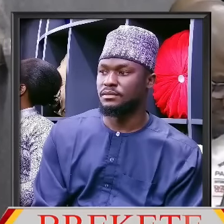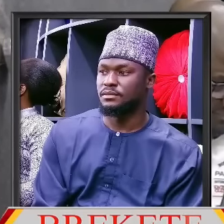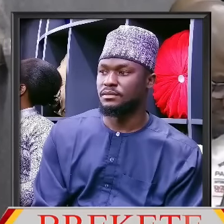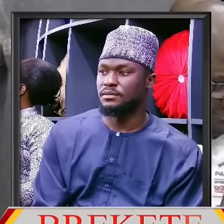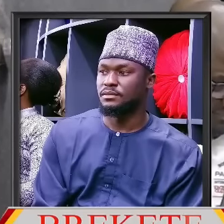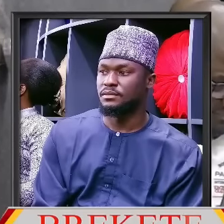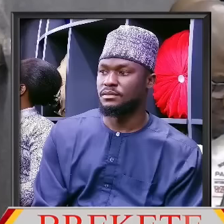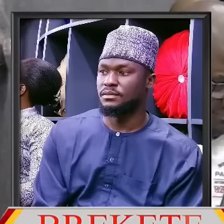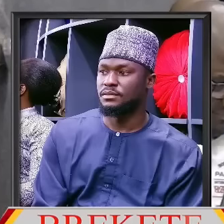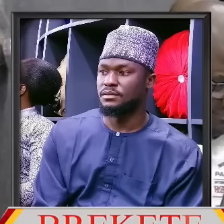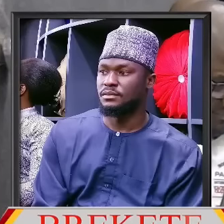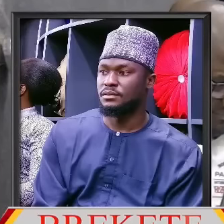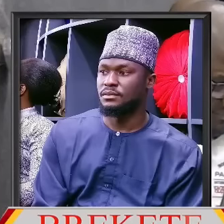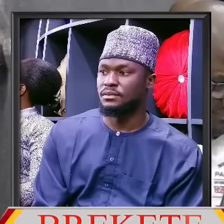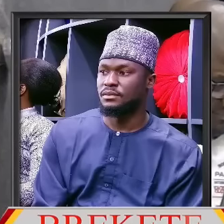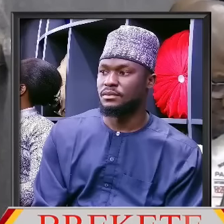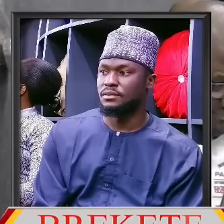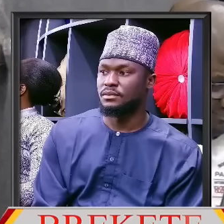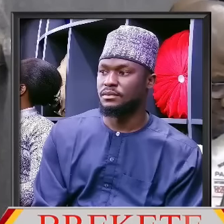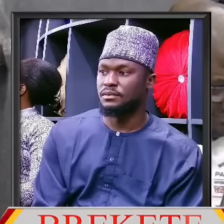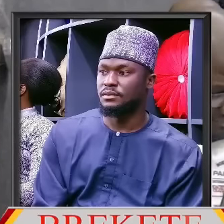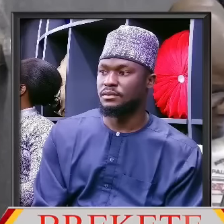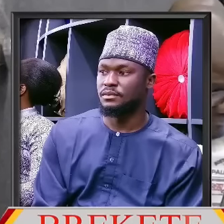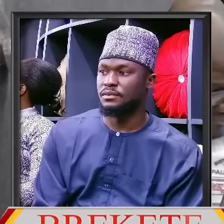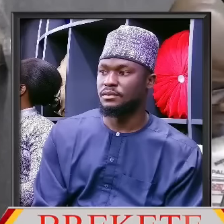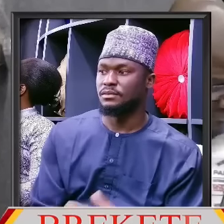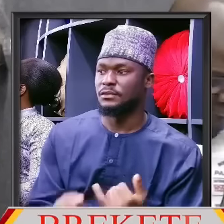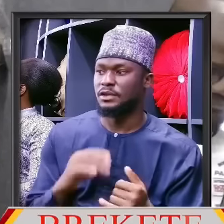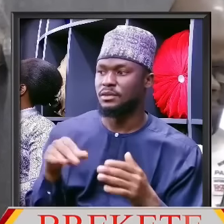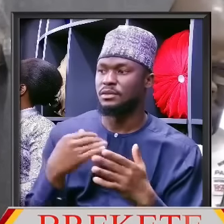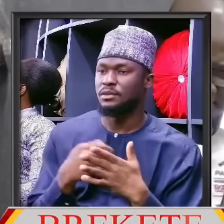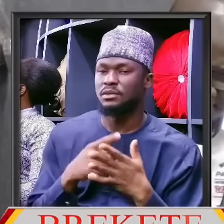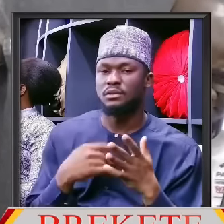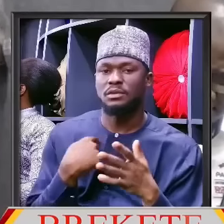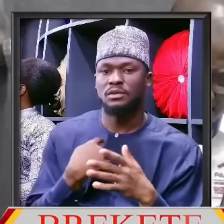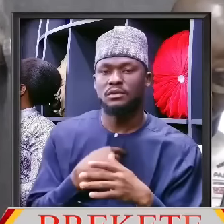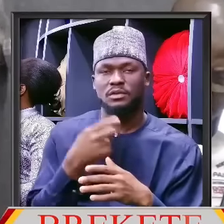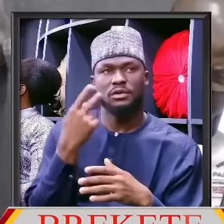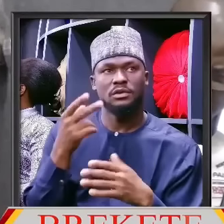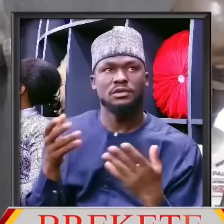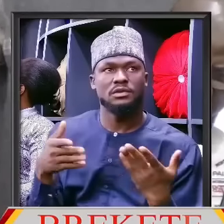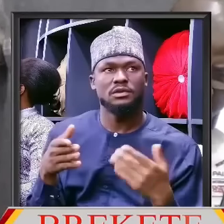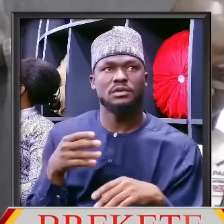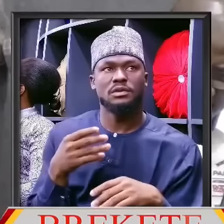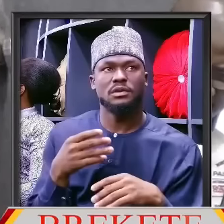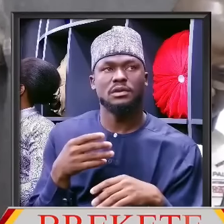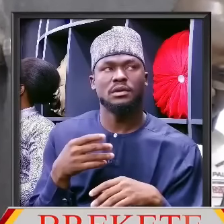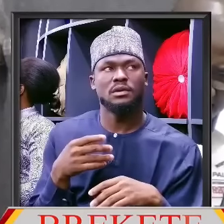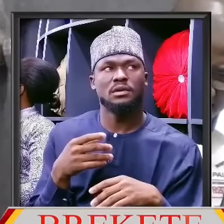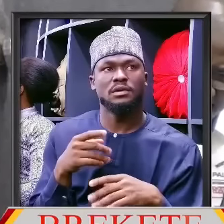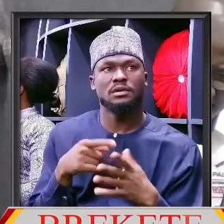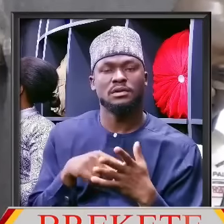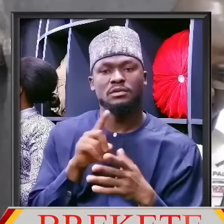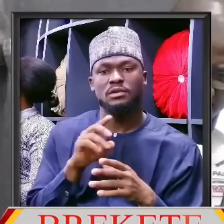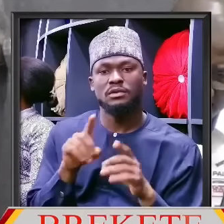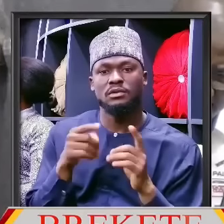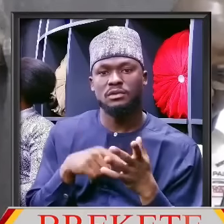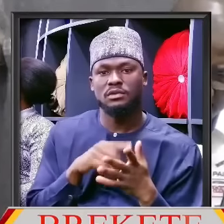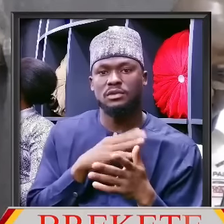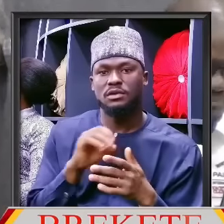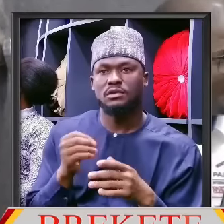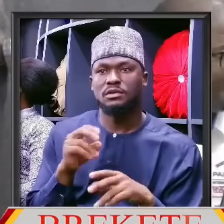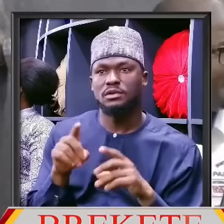even the issue we take ground. Because all what we see here, they go, they mention principal officer, this one do that one, that one do that